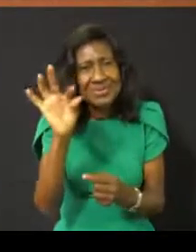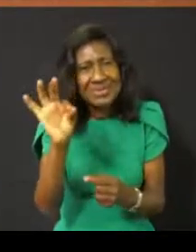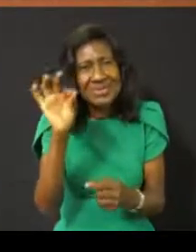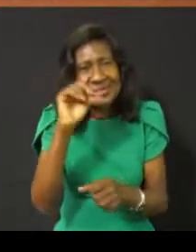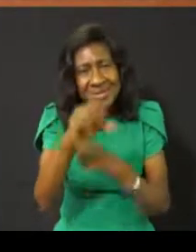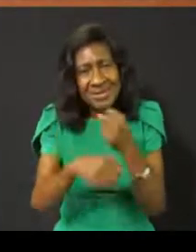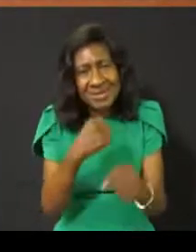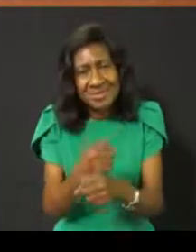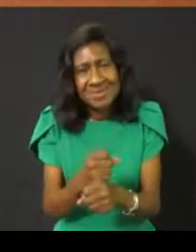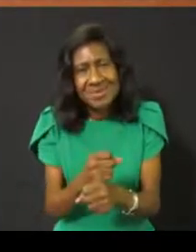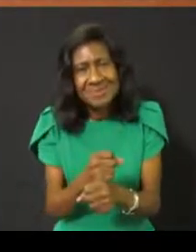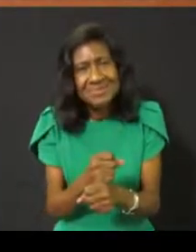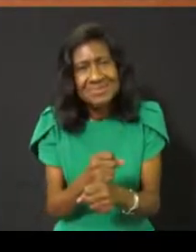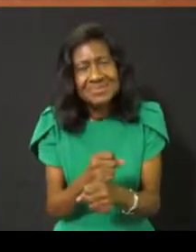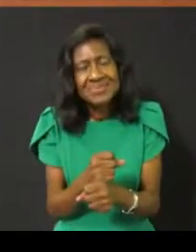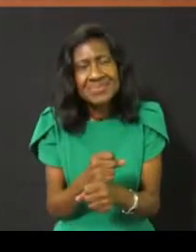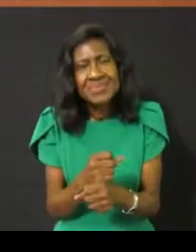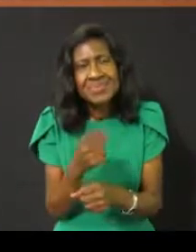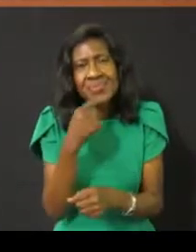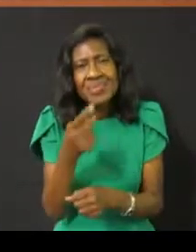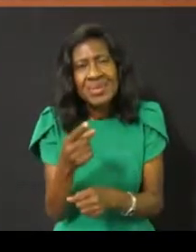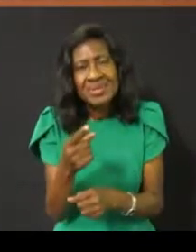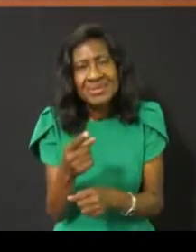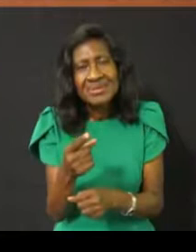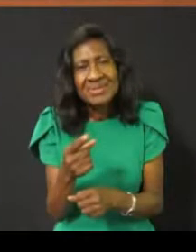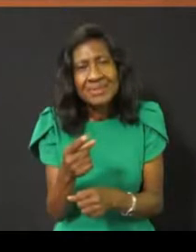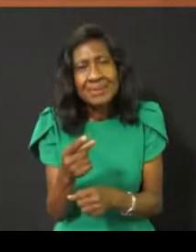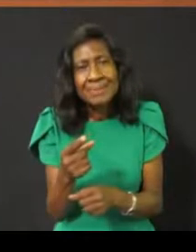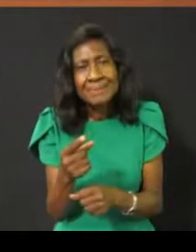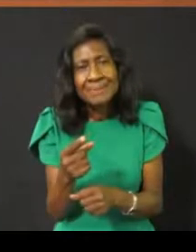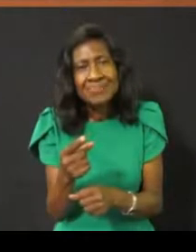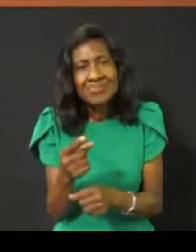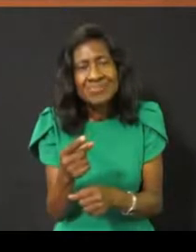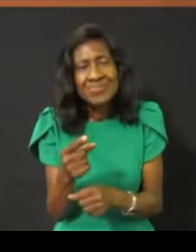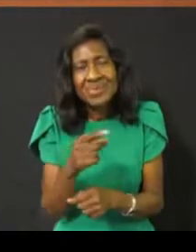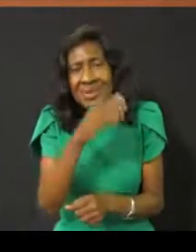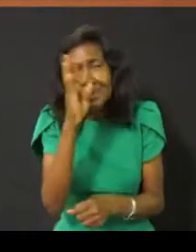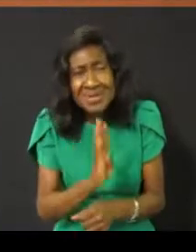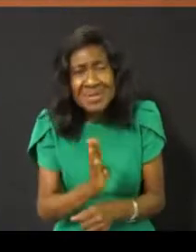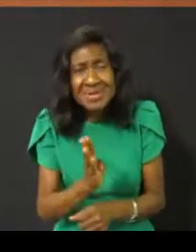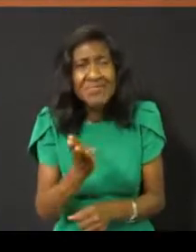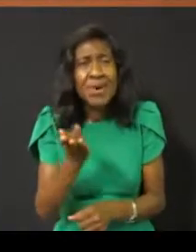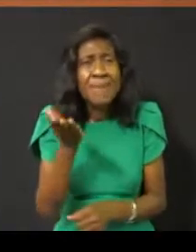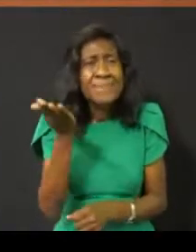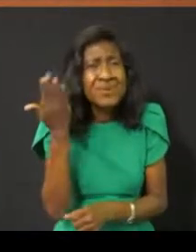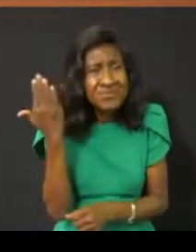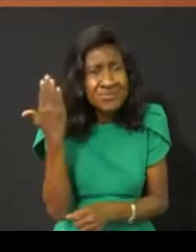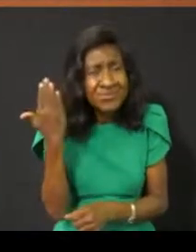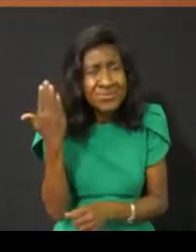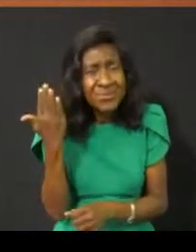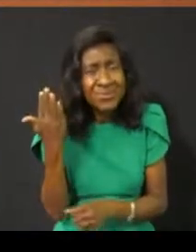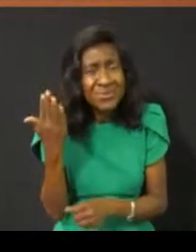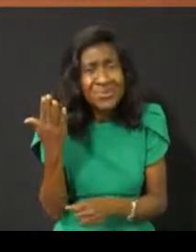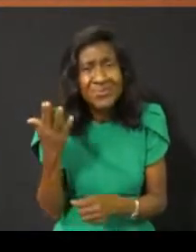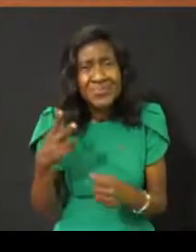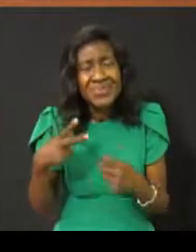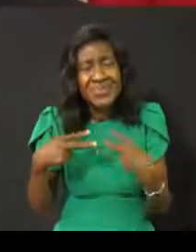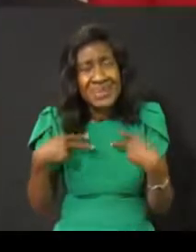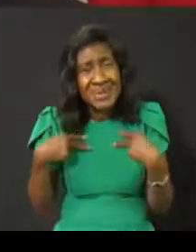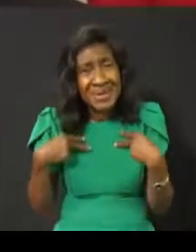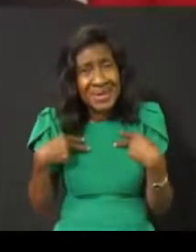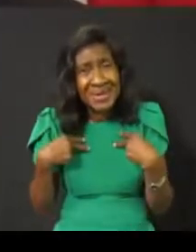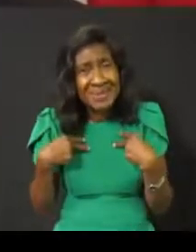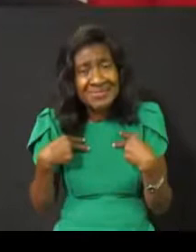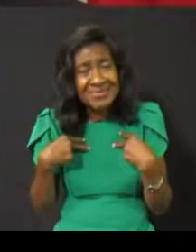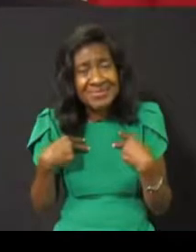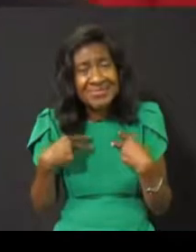servant. But I don't think I've ever had a challenge that we laid on us as a civil service, as a